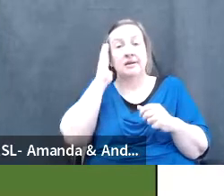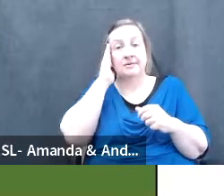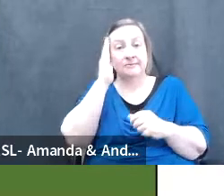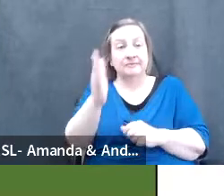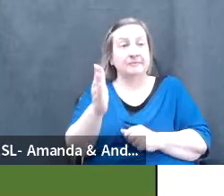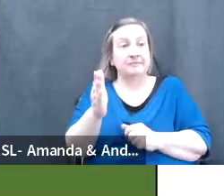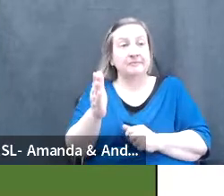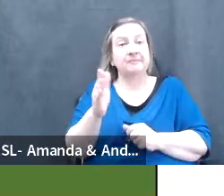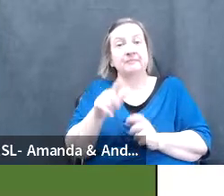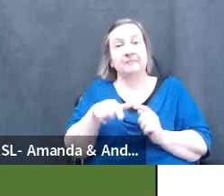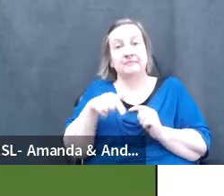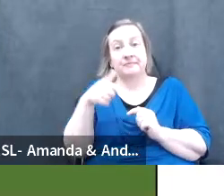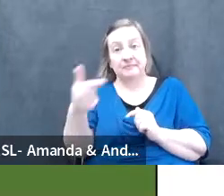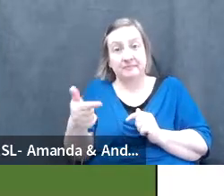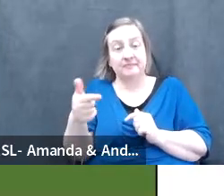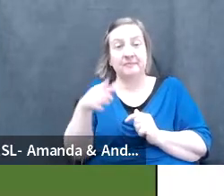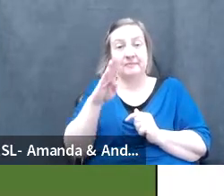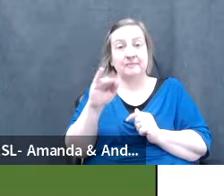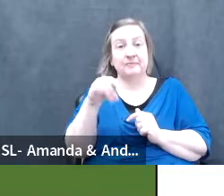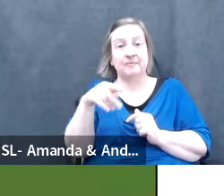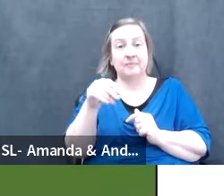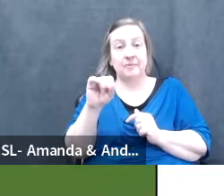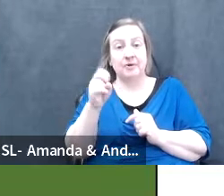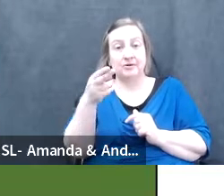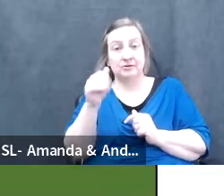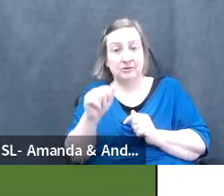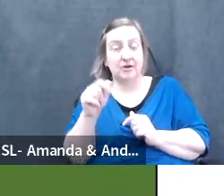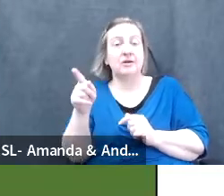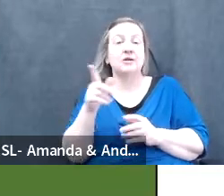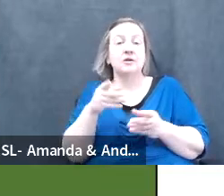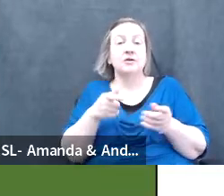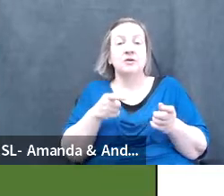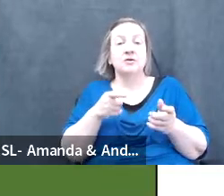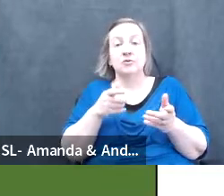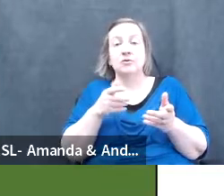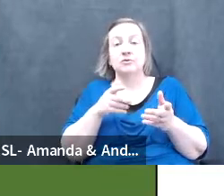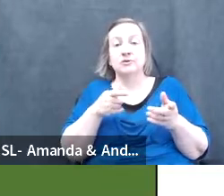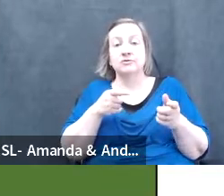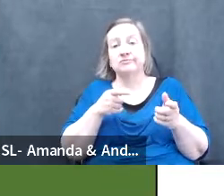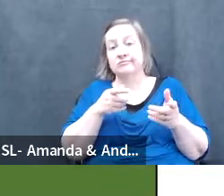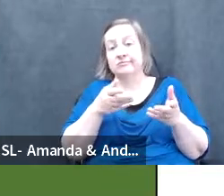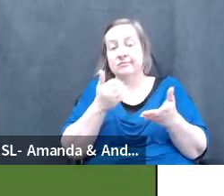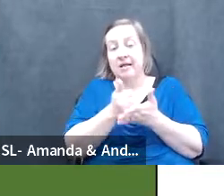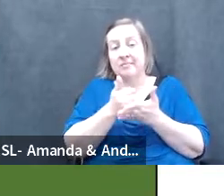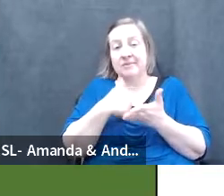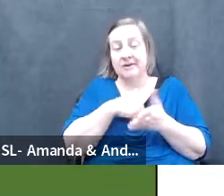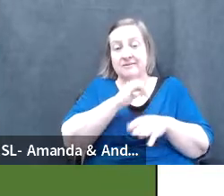to turn it over to Bipasha Mukherjee, who is coordinating our personal stories.